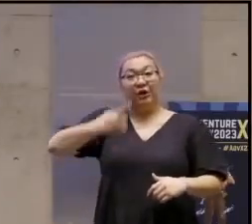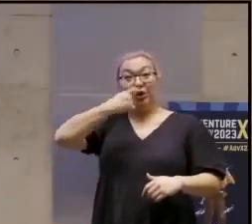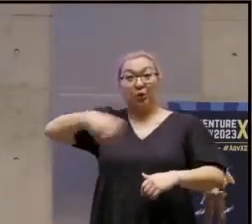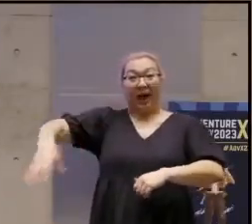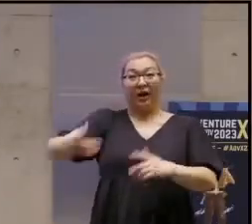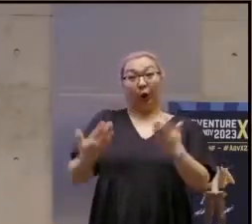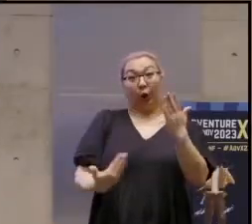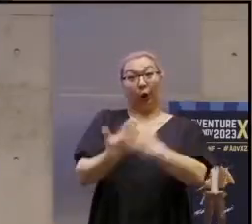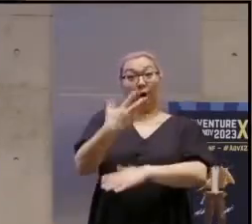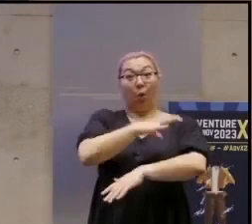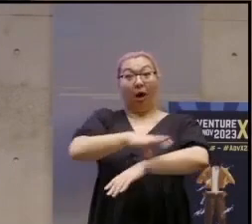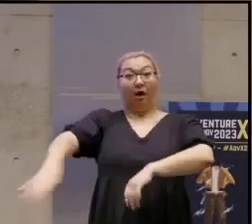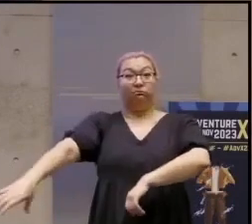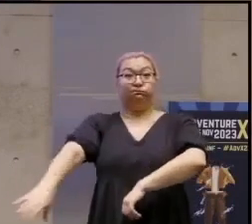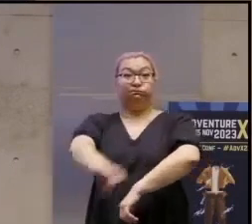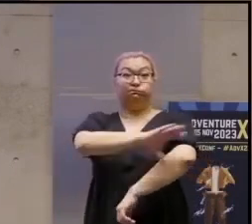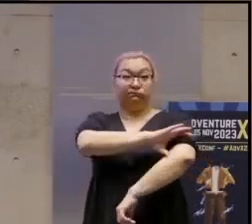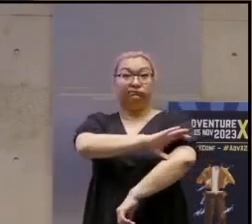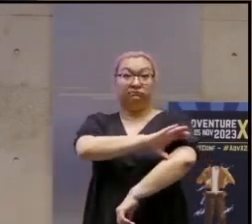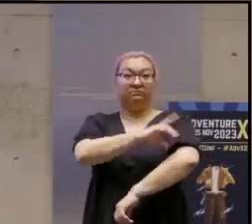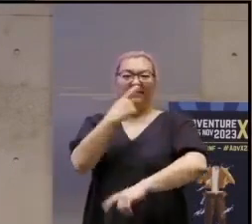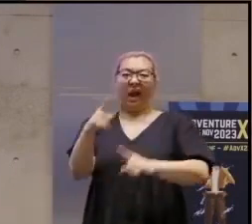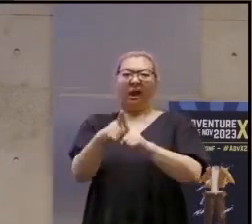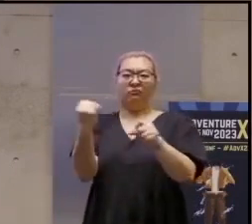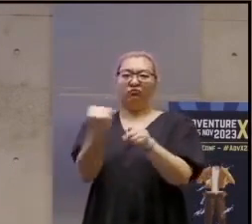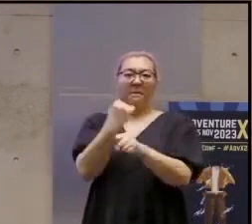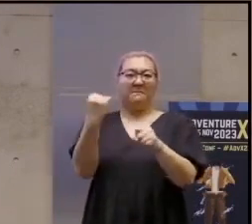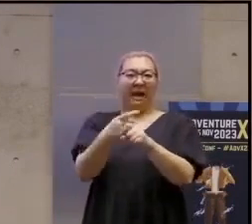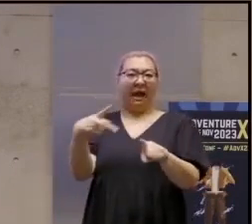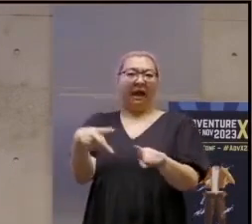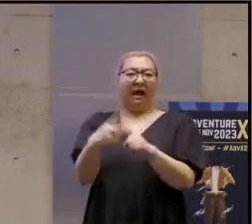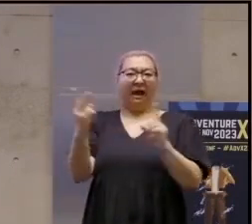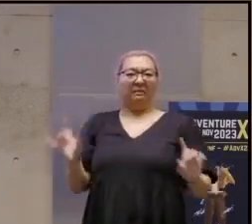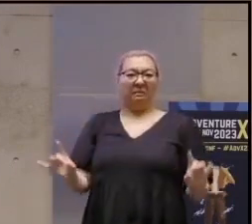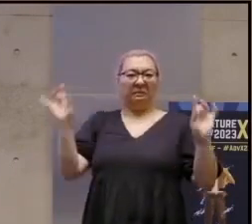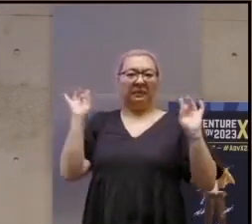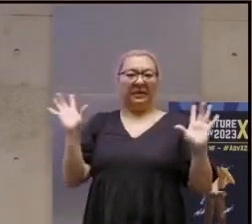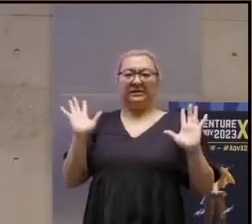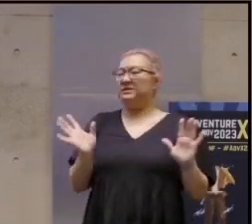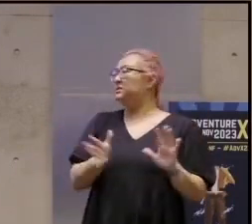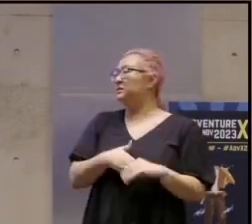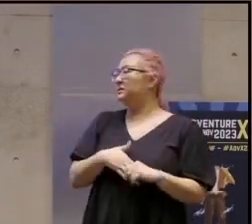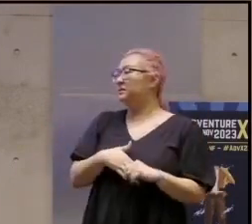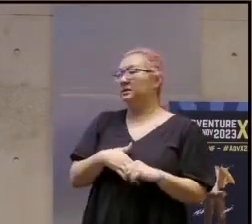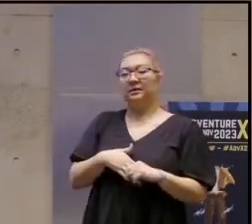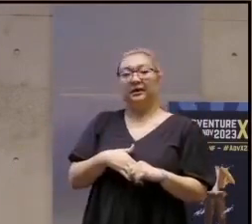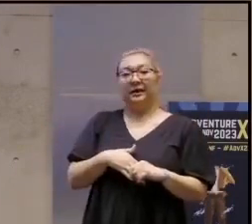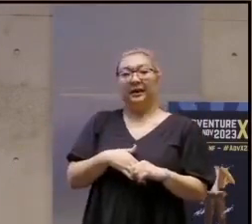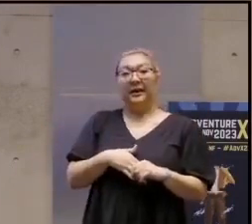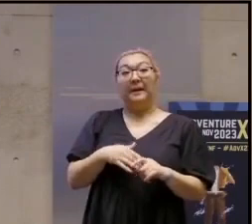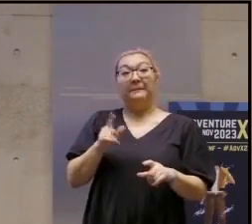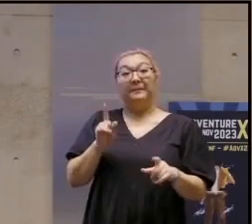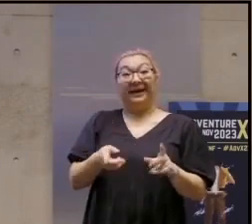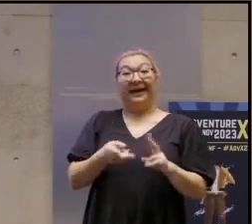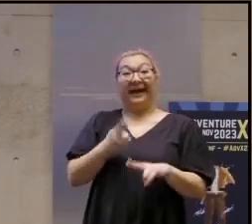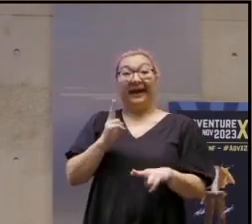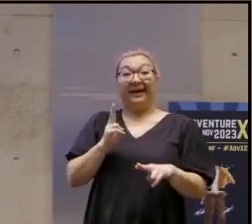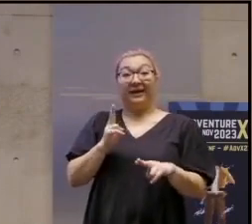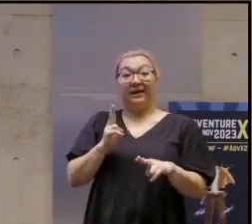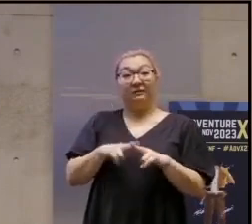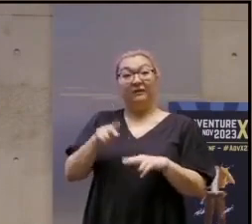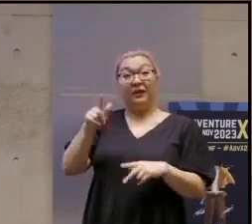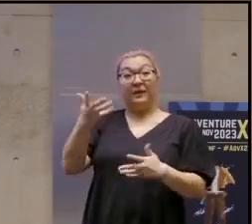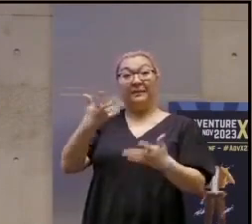keeping in mind how that would feel if you, as a player, had some kind of limb deformity, for example. So just